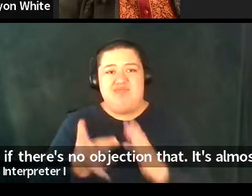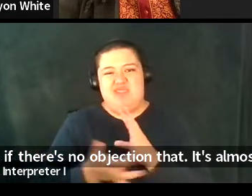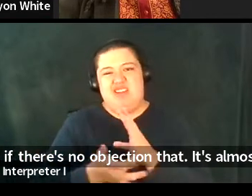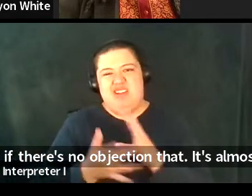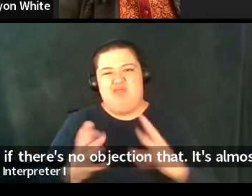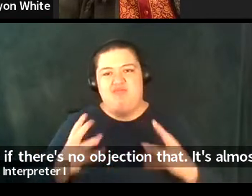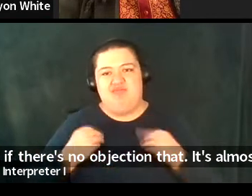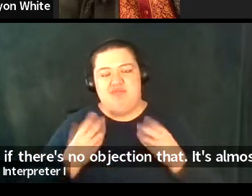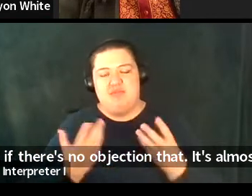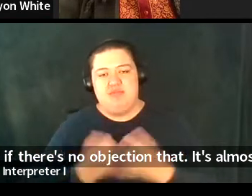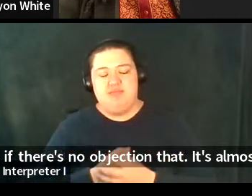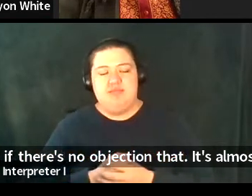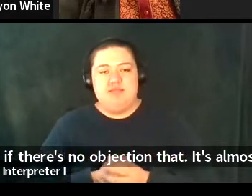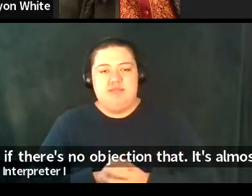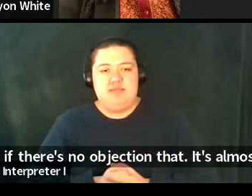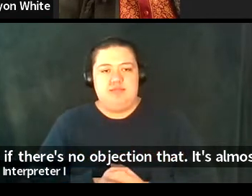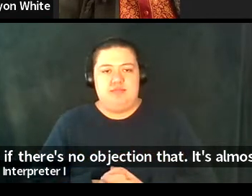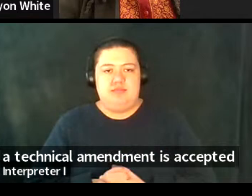accepted.